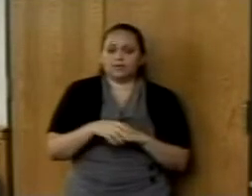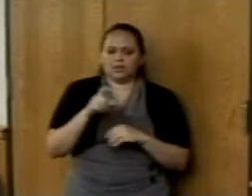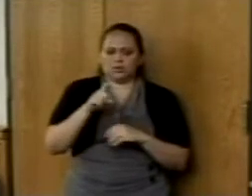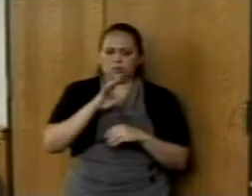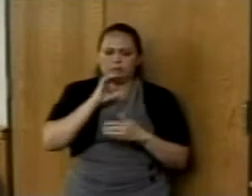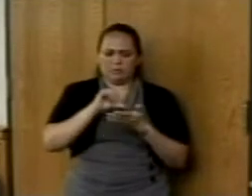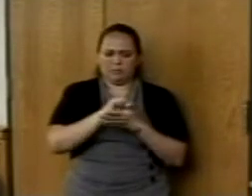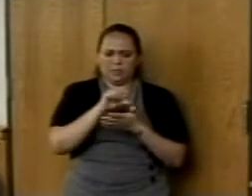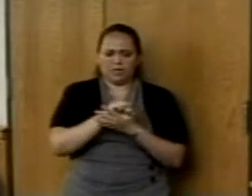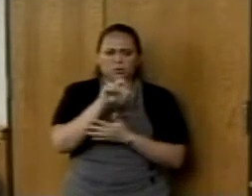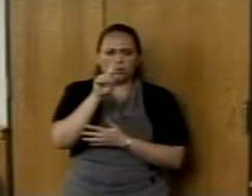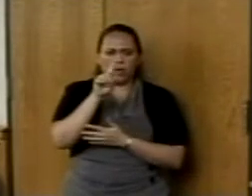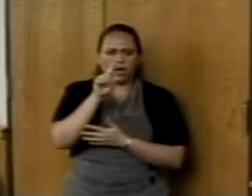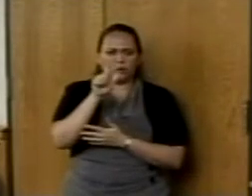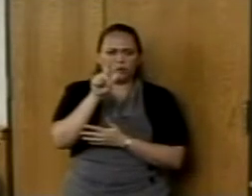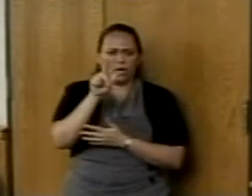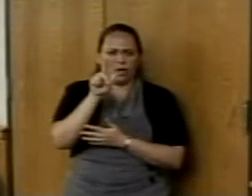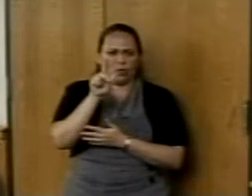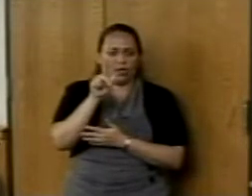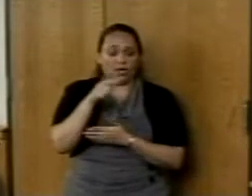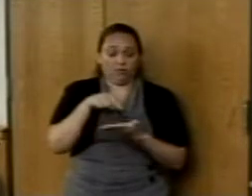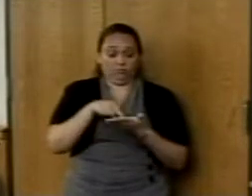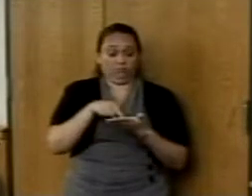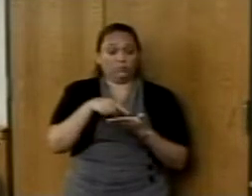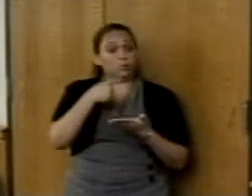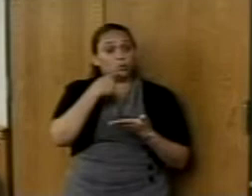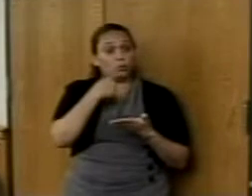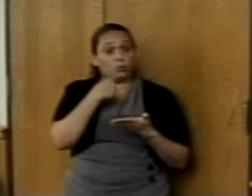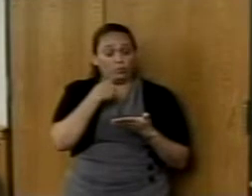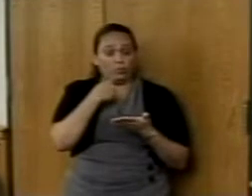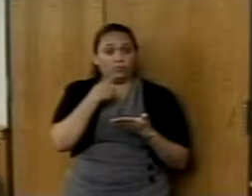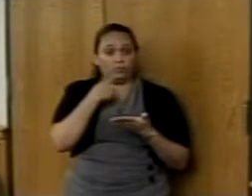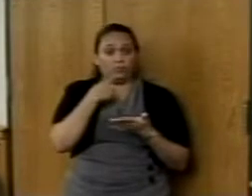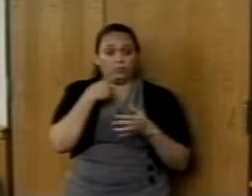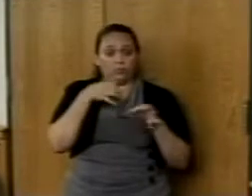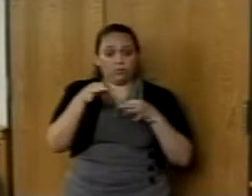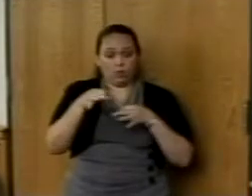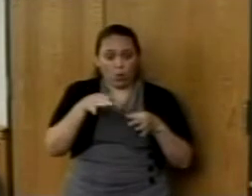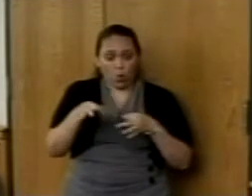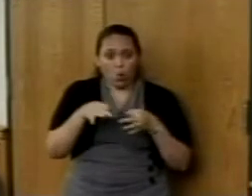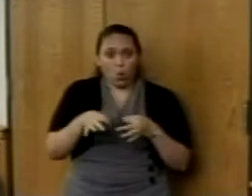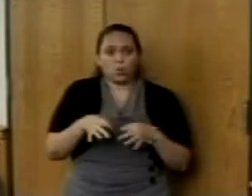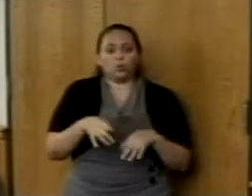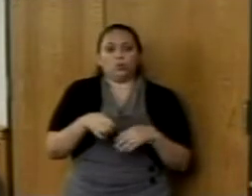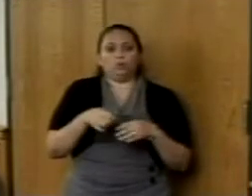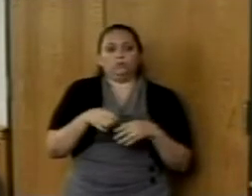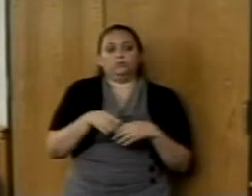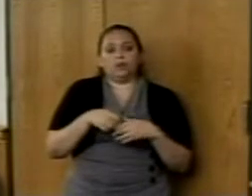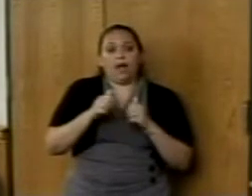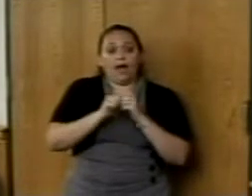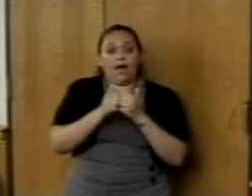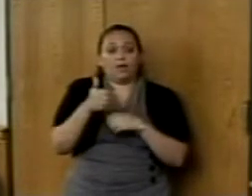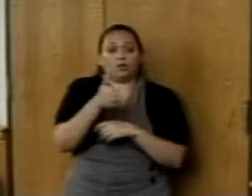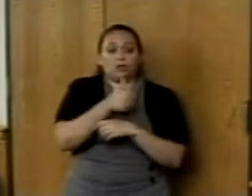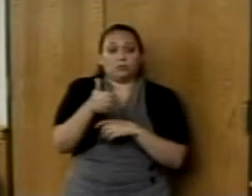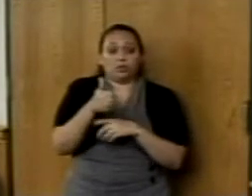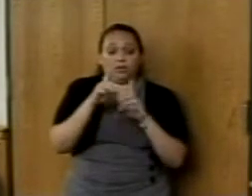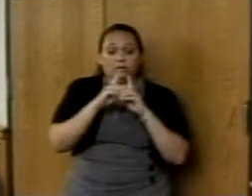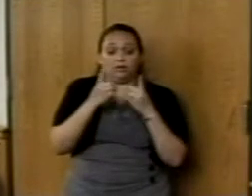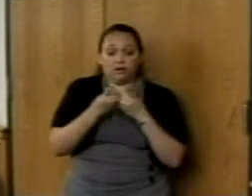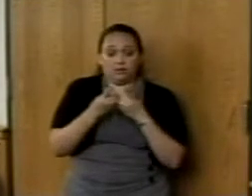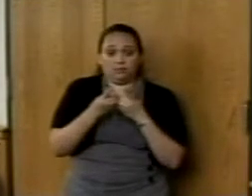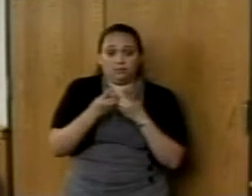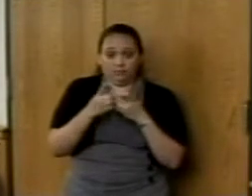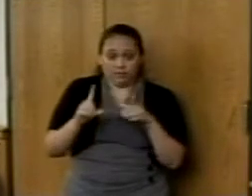page 123, which basically goes through and outlines how the Transportation Department came